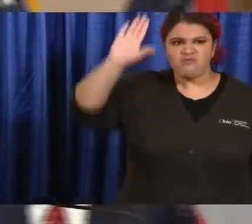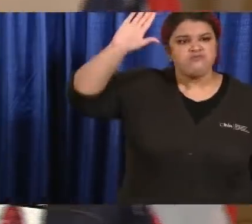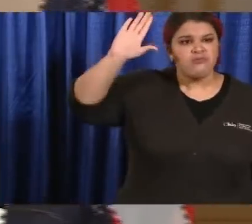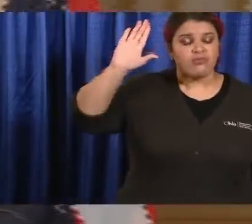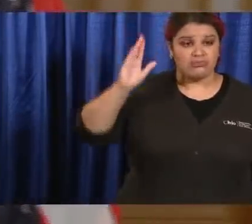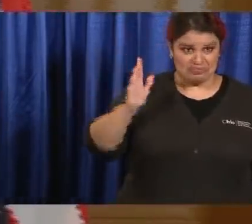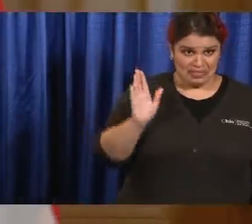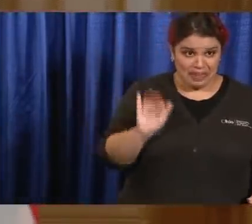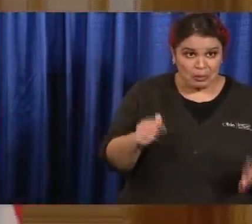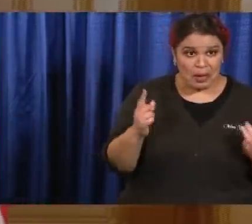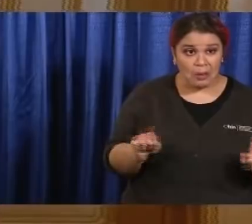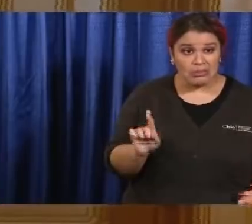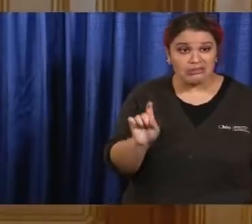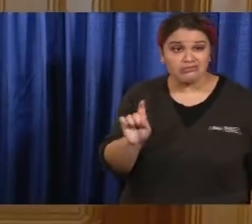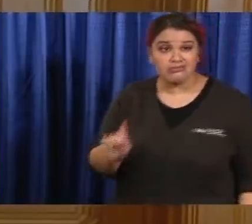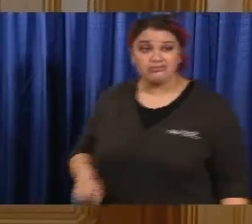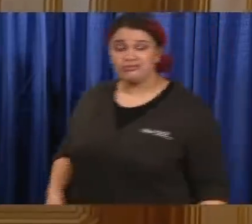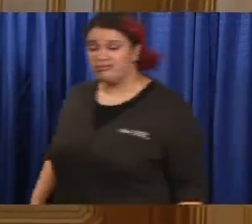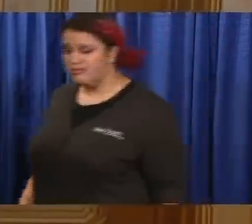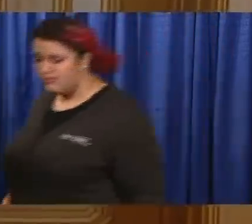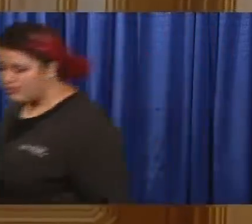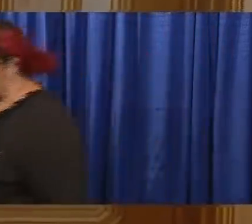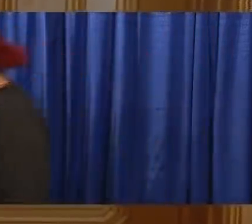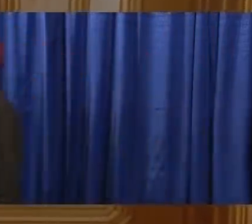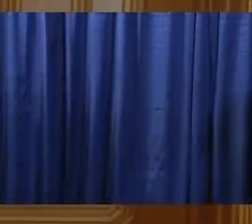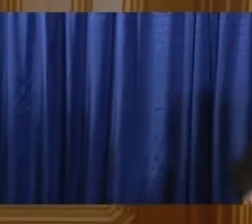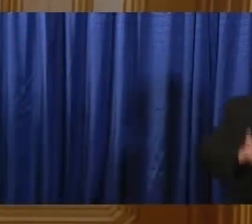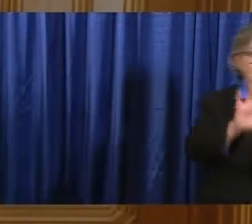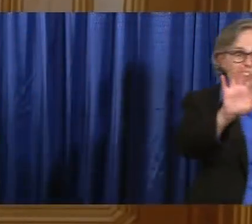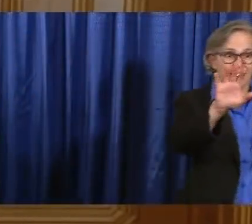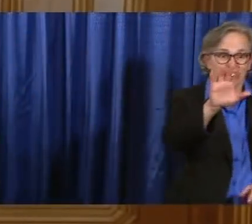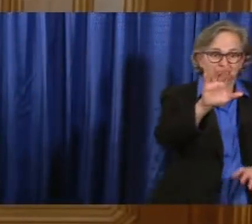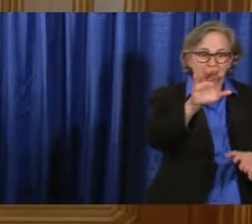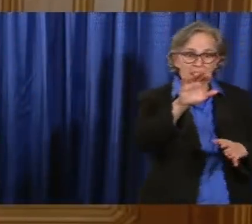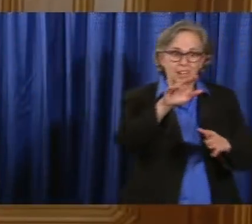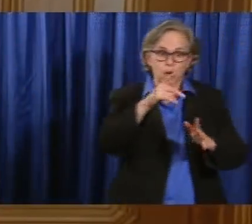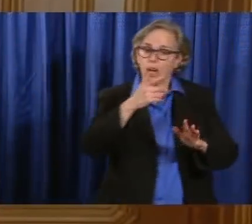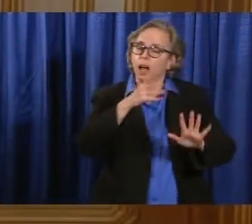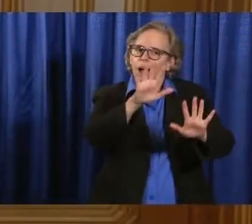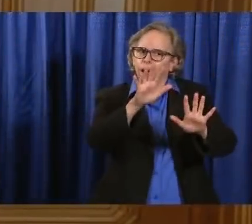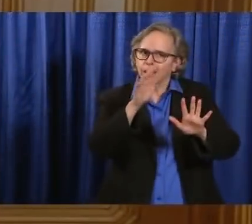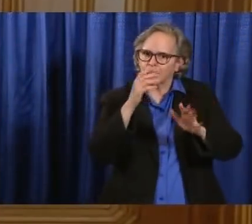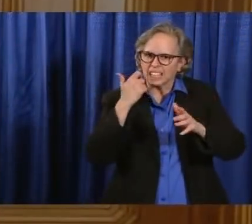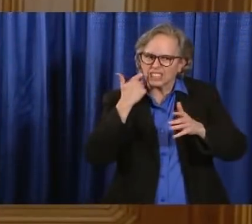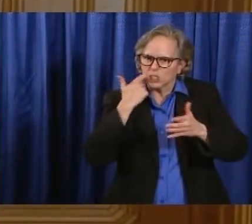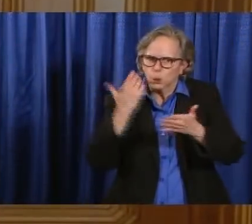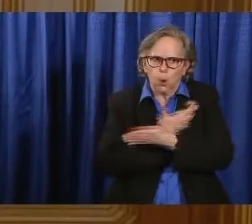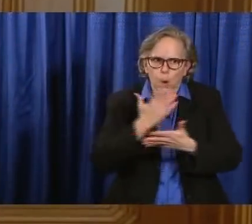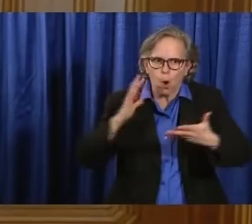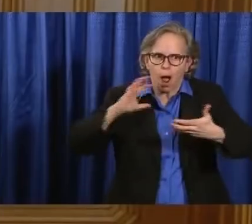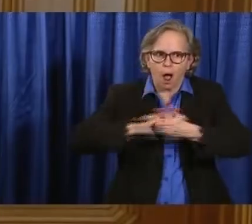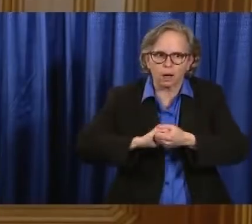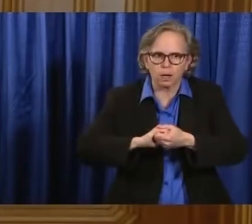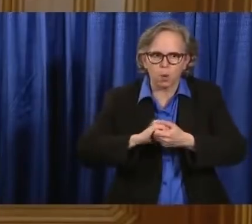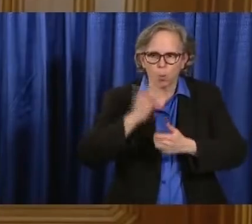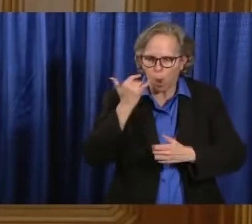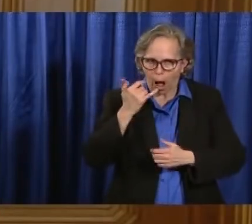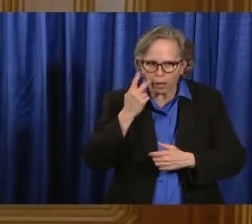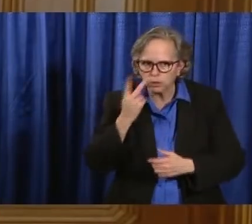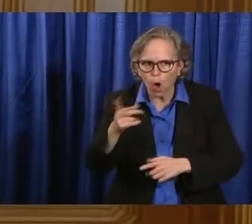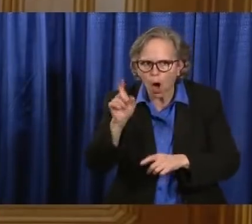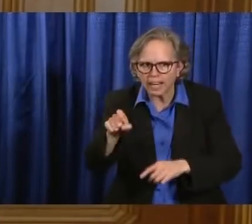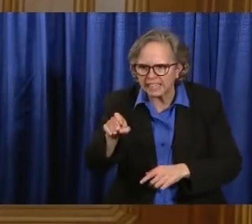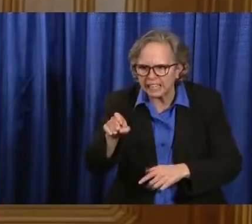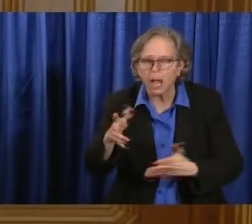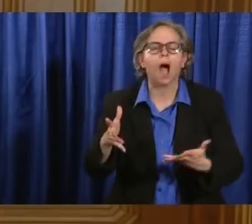because of a need, and they see the need, and they think they can fill it, and they know they can fill it. So I asked them on